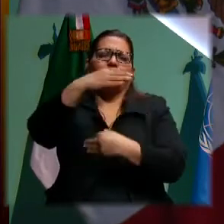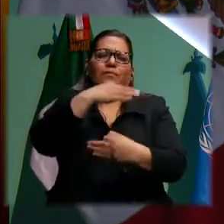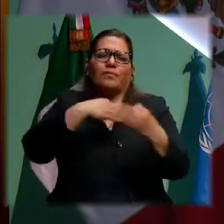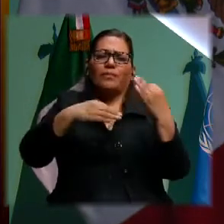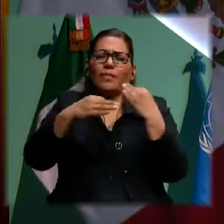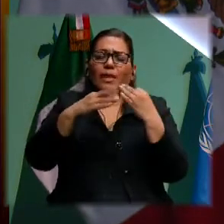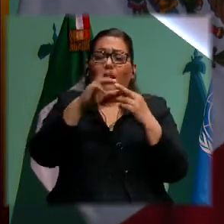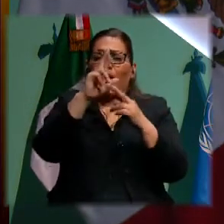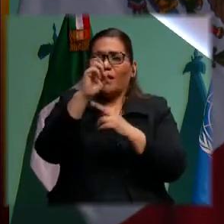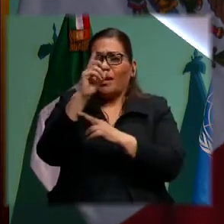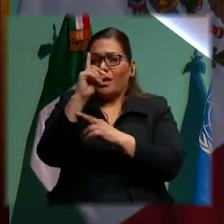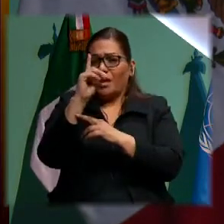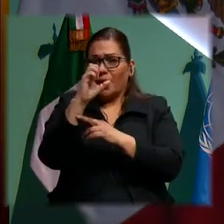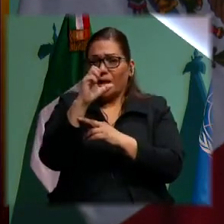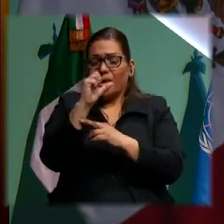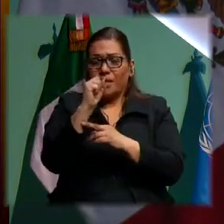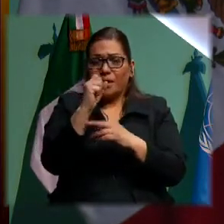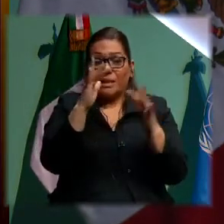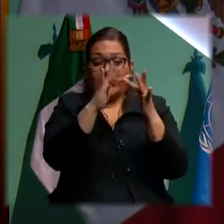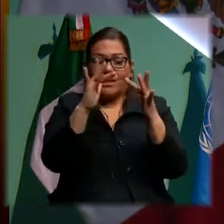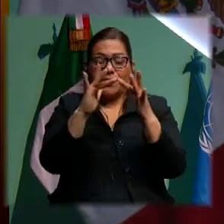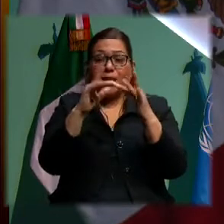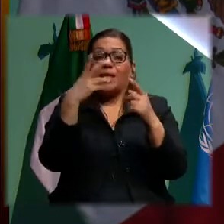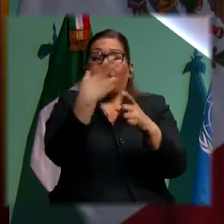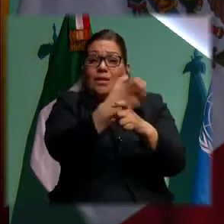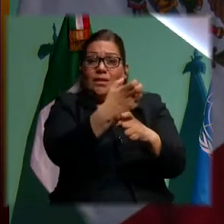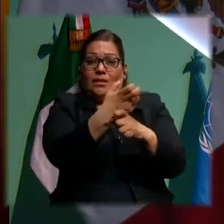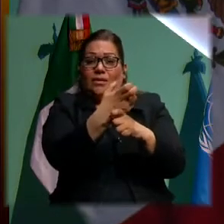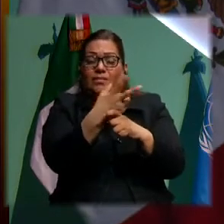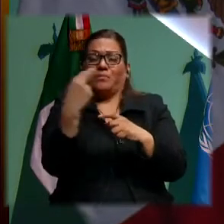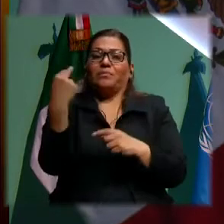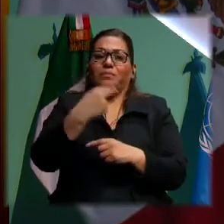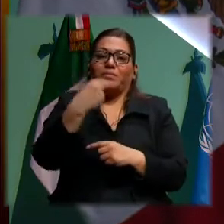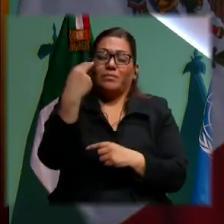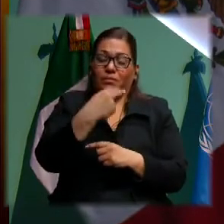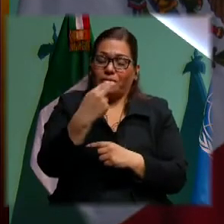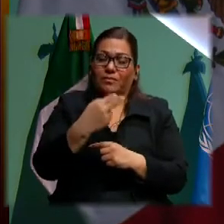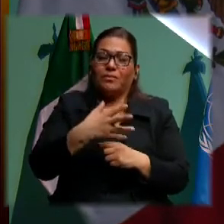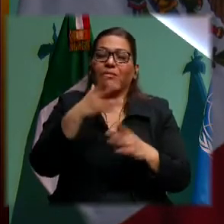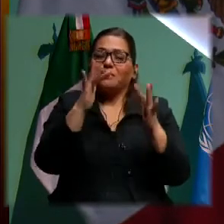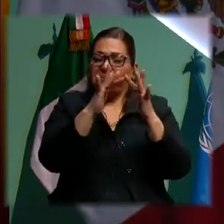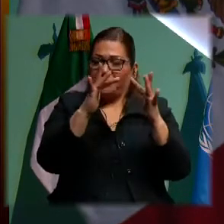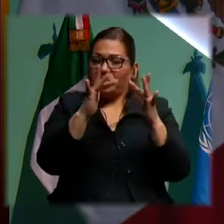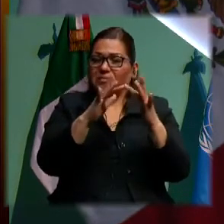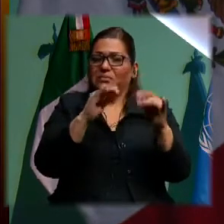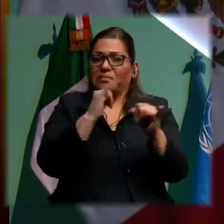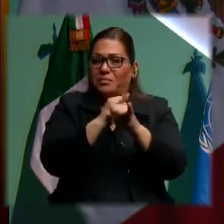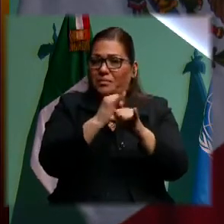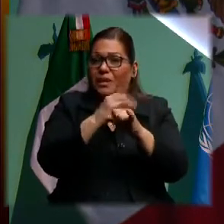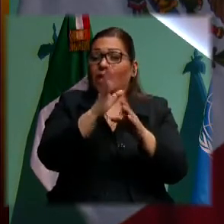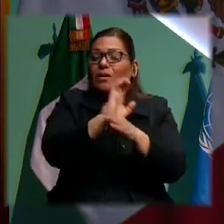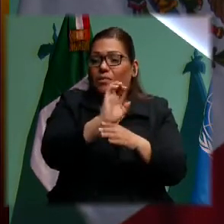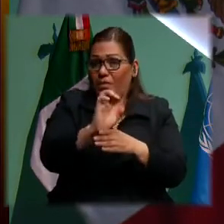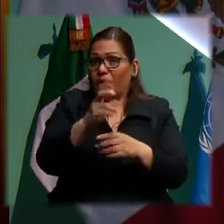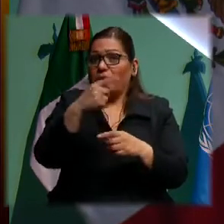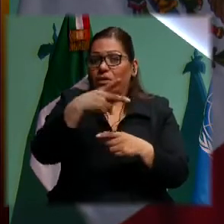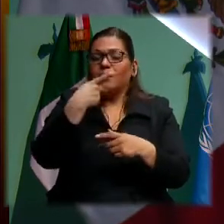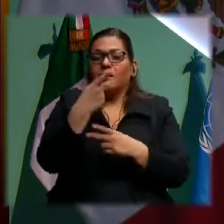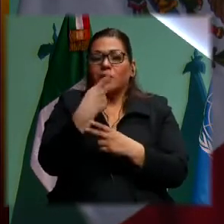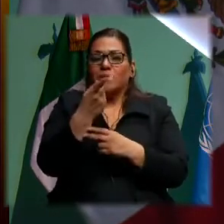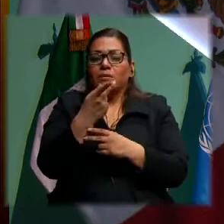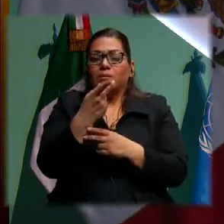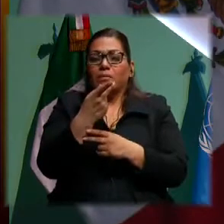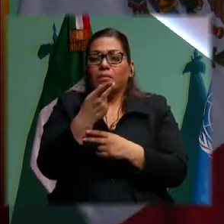connected. They need backhaul. So let's get tactical. One of those schools is